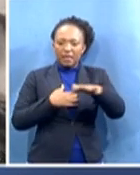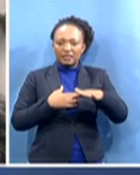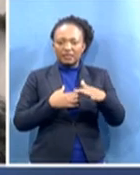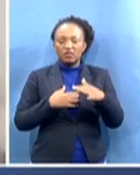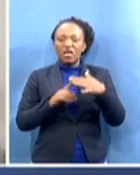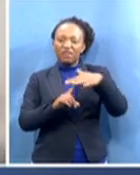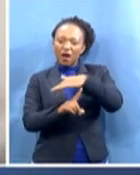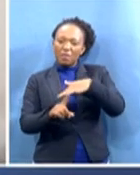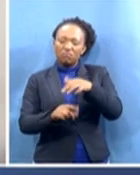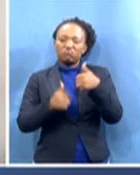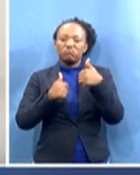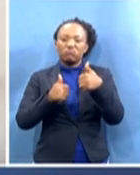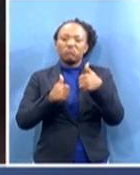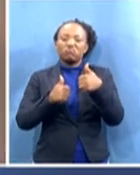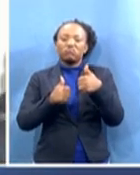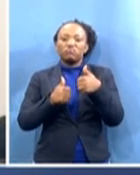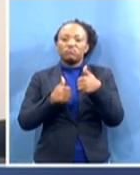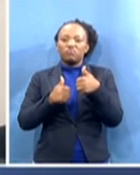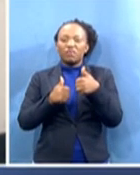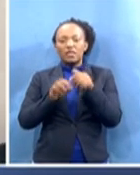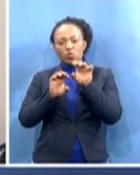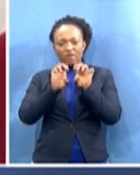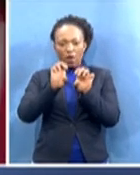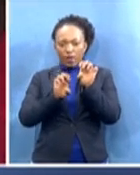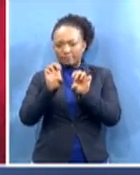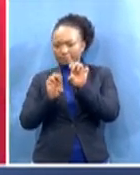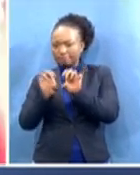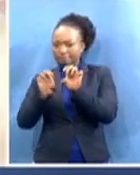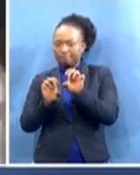an evaluation. I think today around 12, we're gonna